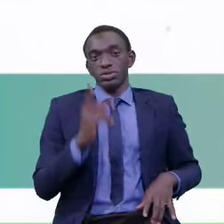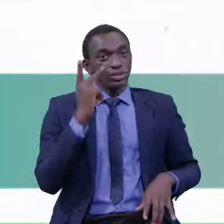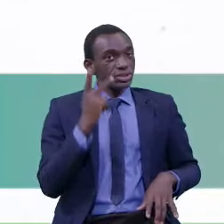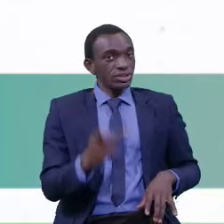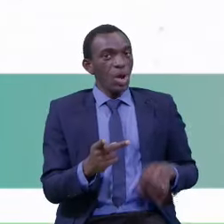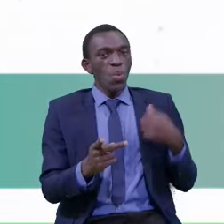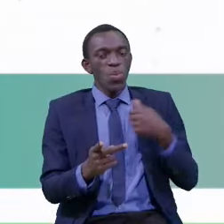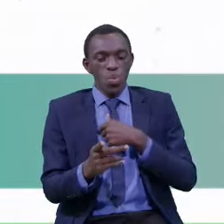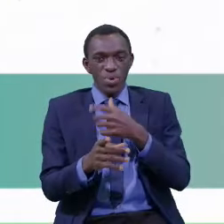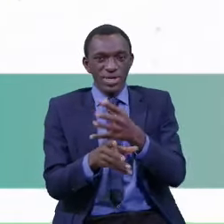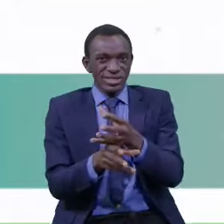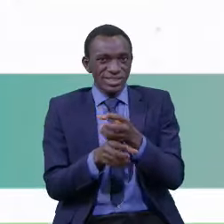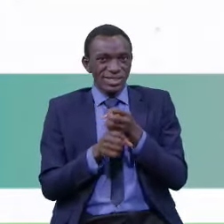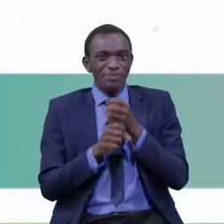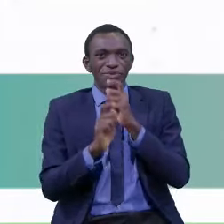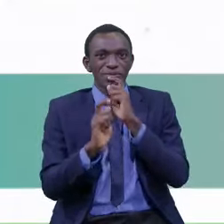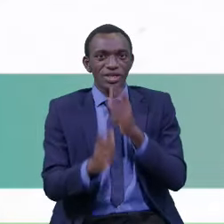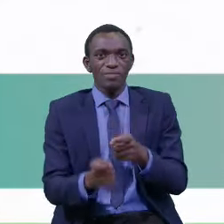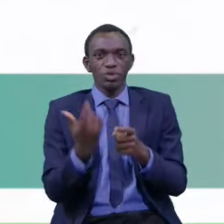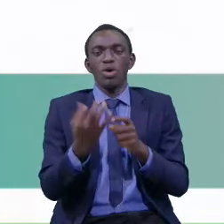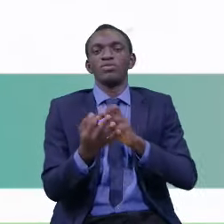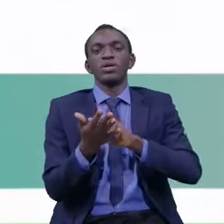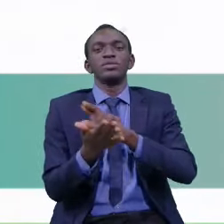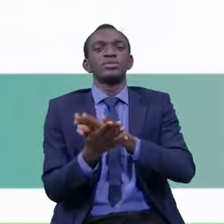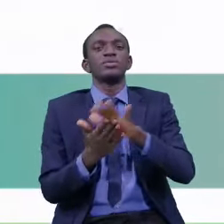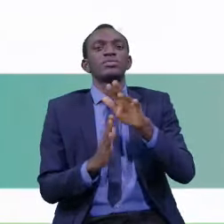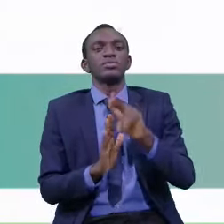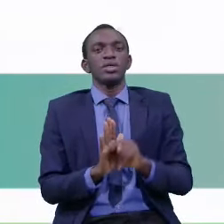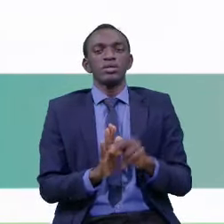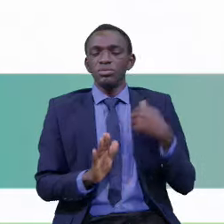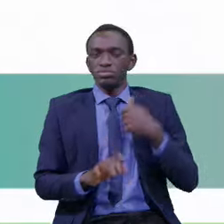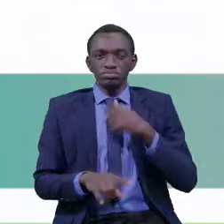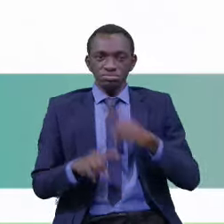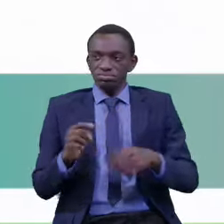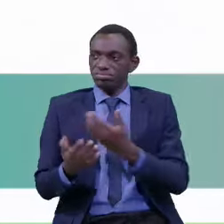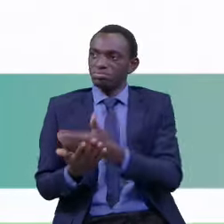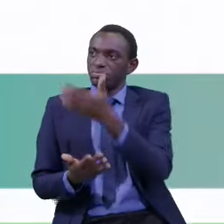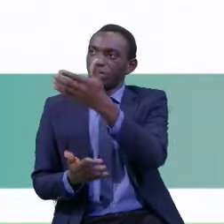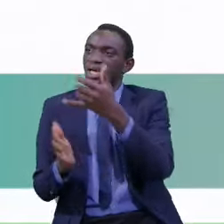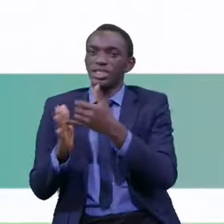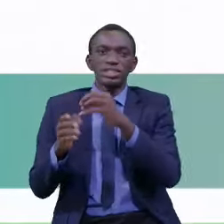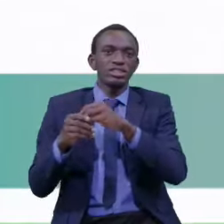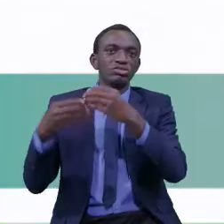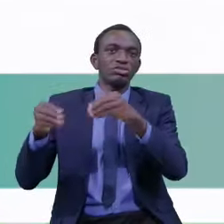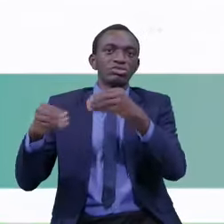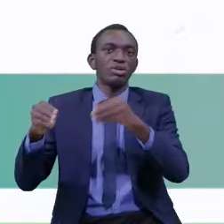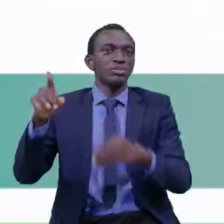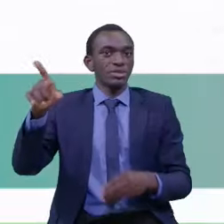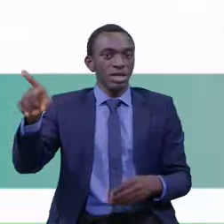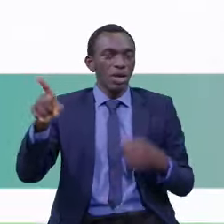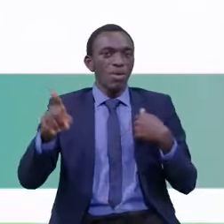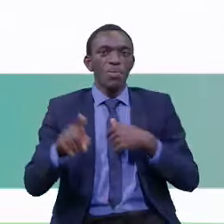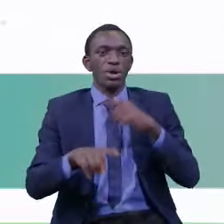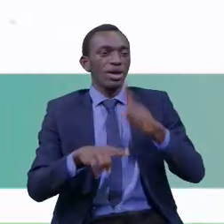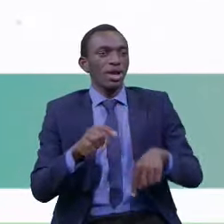gift of righteousness. We cannot buy it in any grocery store. We cannot buy that